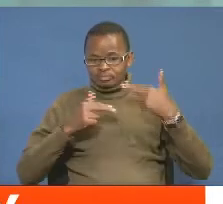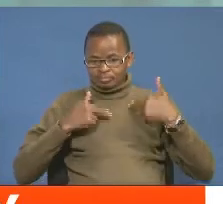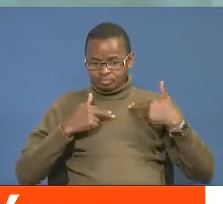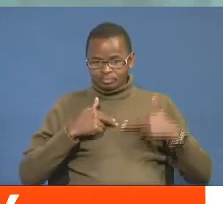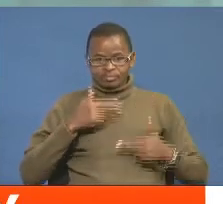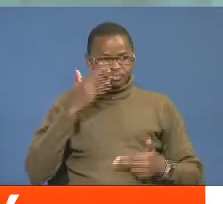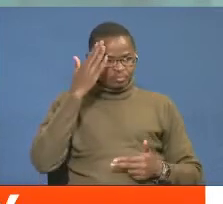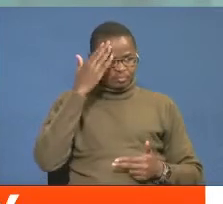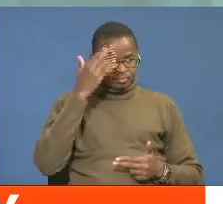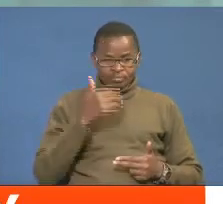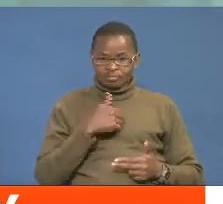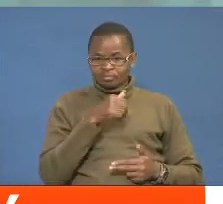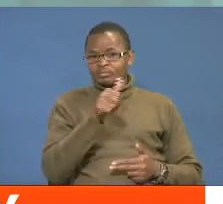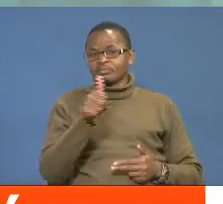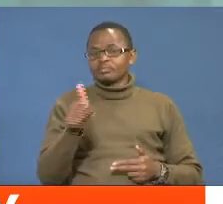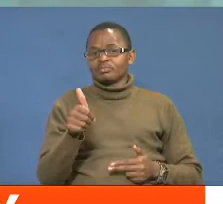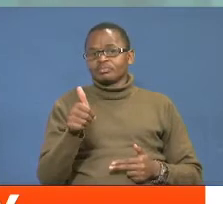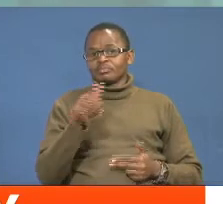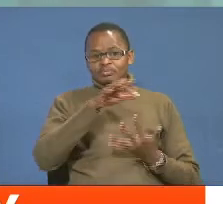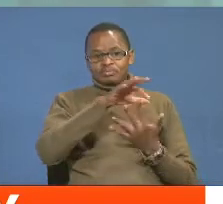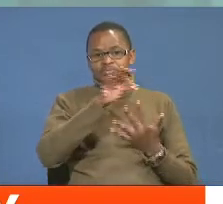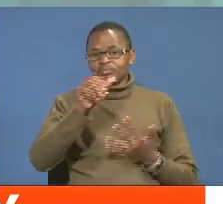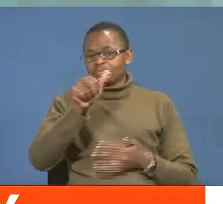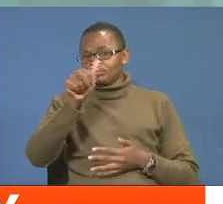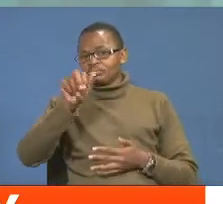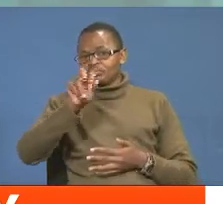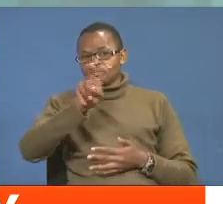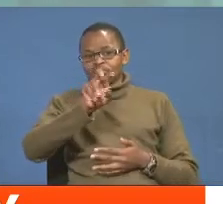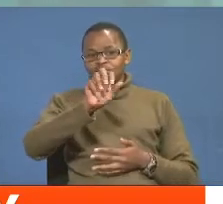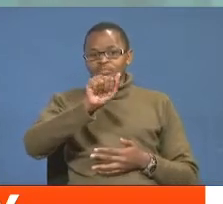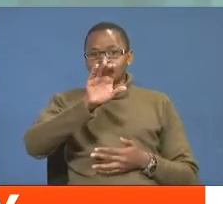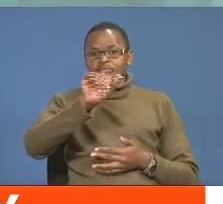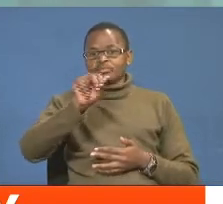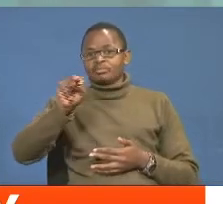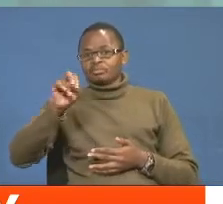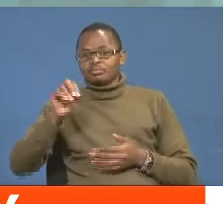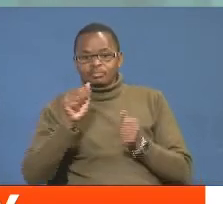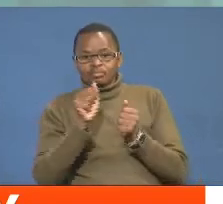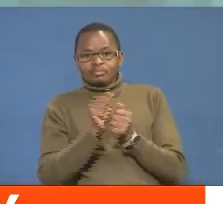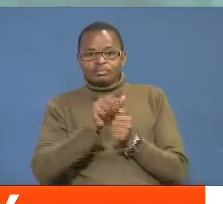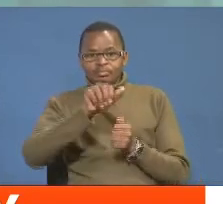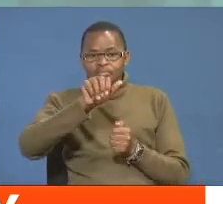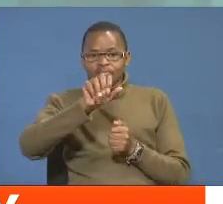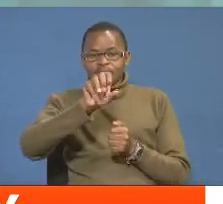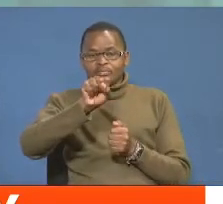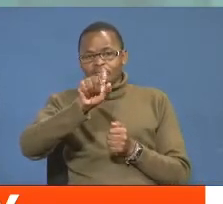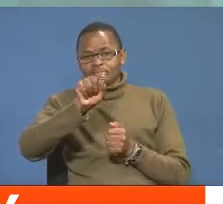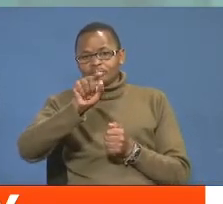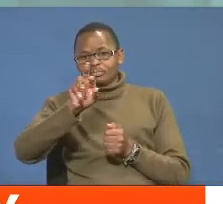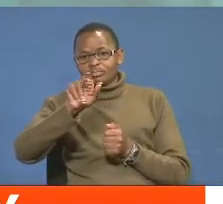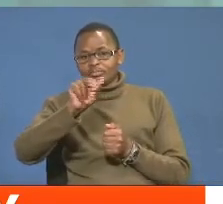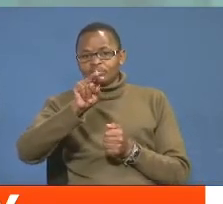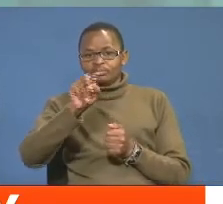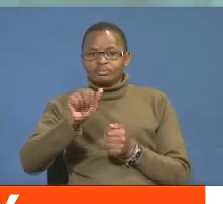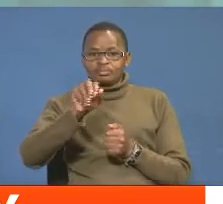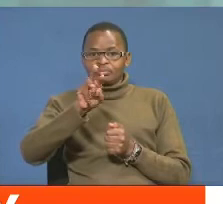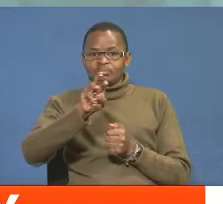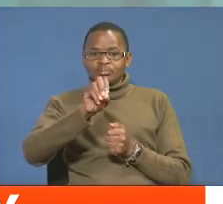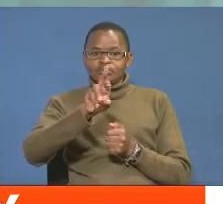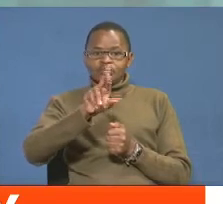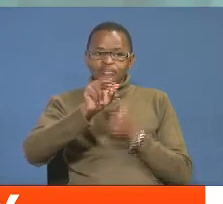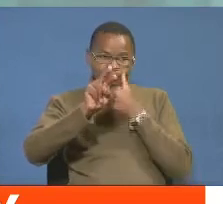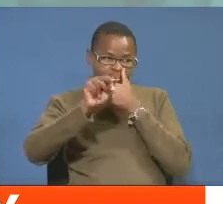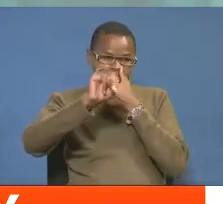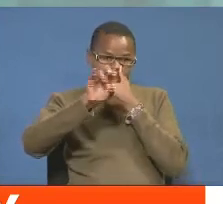not, choose other vaccines to be mixed up with the AstraZeneca so that we can have either Moderna, Johnson